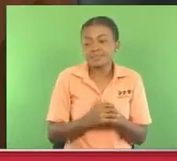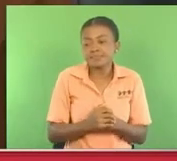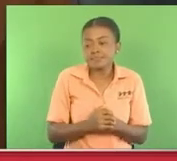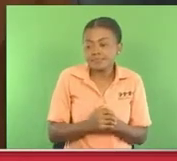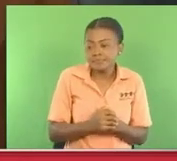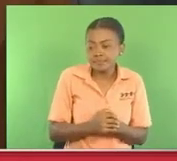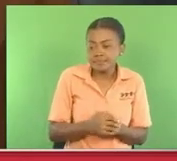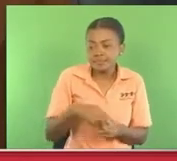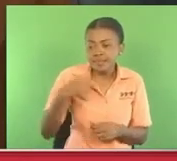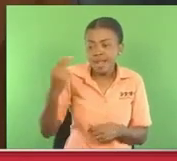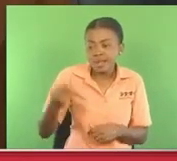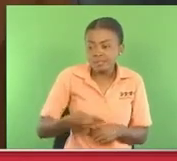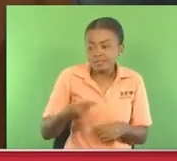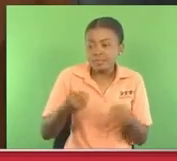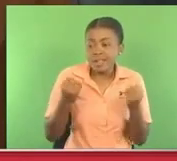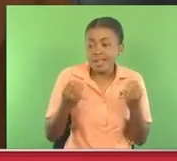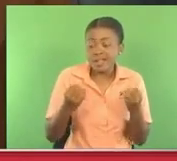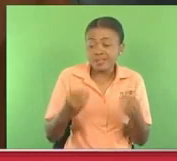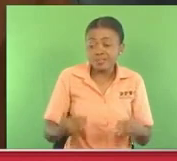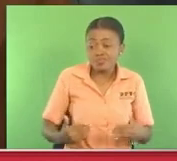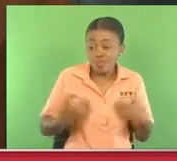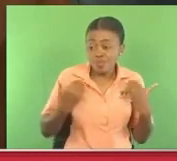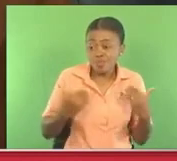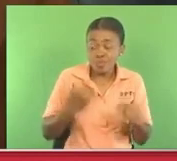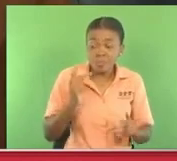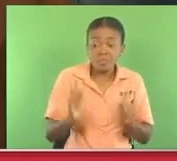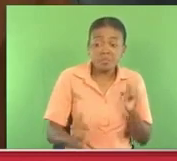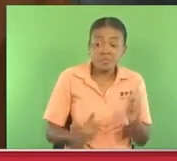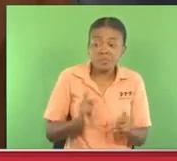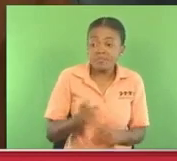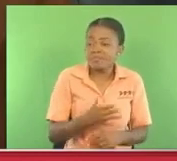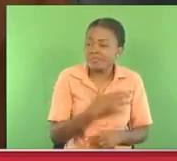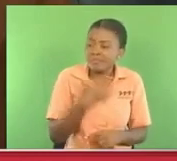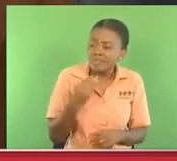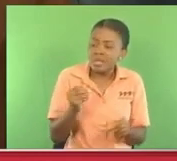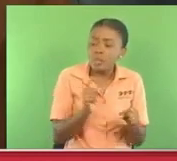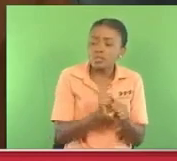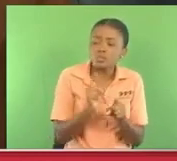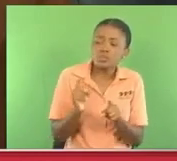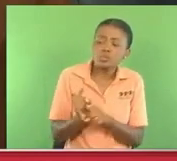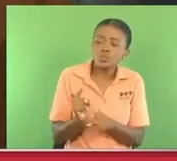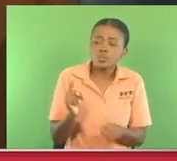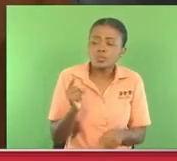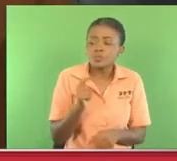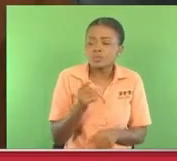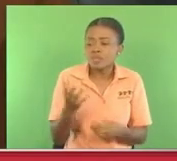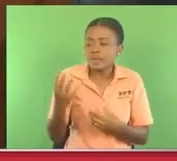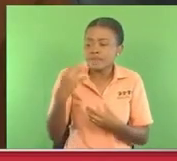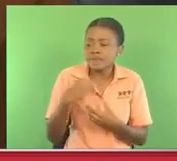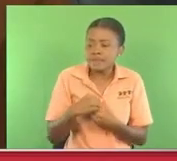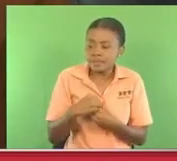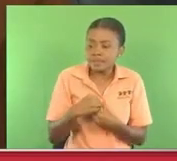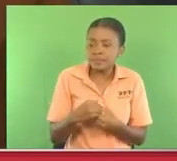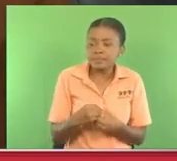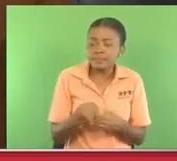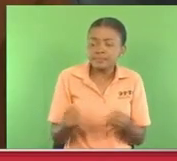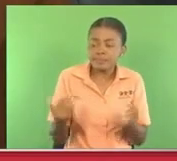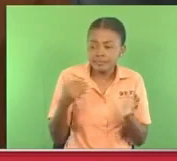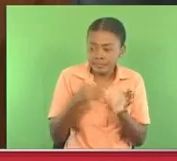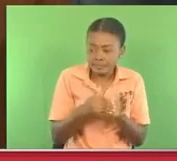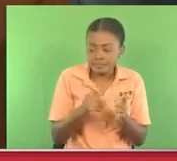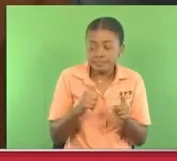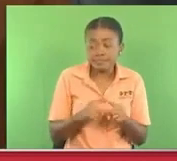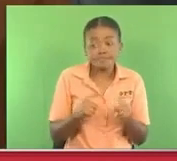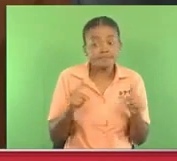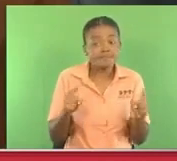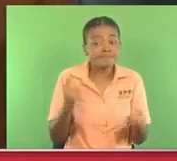lot of young persons as well. And there are also a slew of investments in the pipeline again. But the evidence is